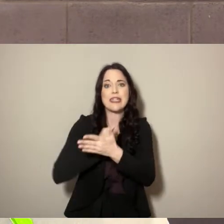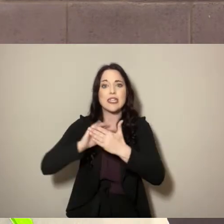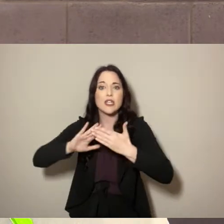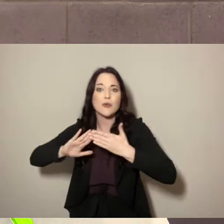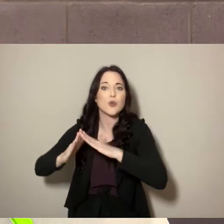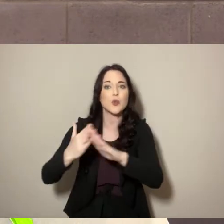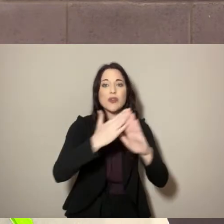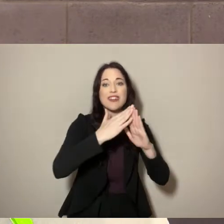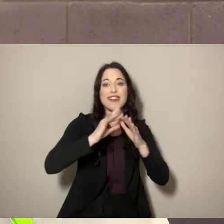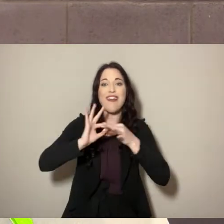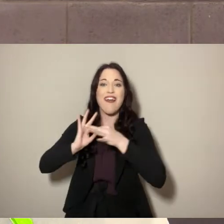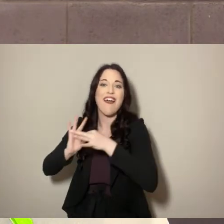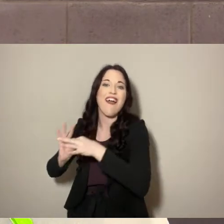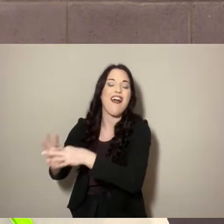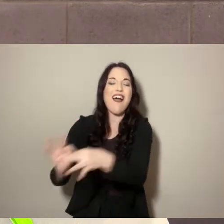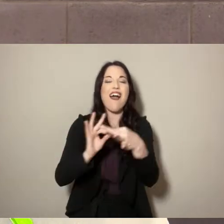have